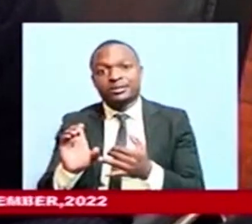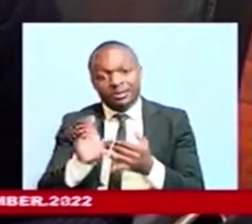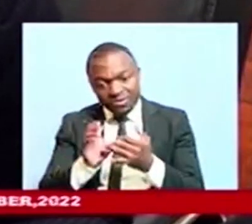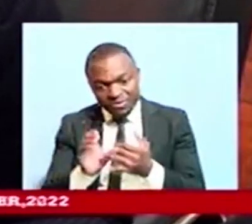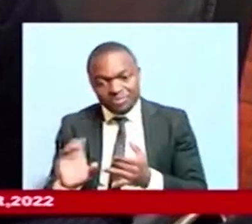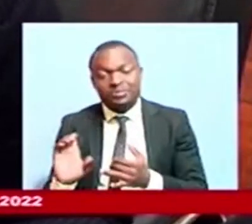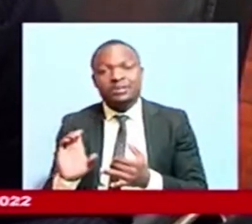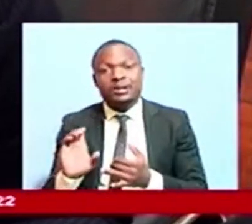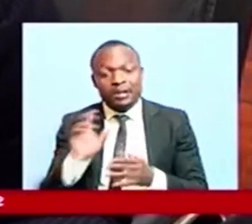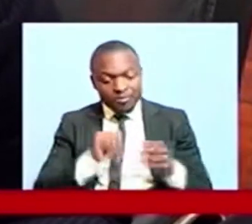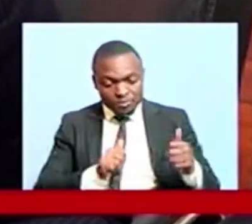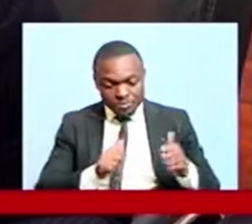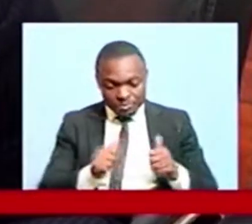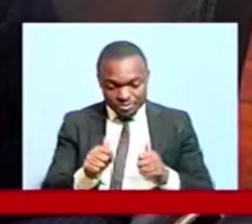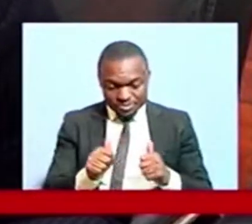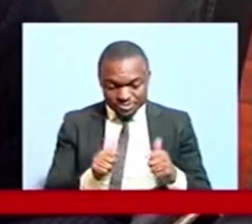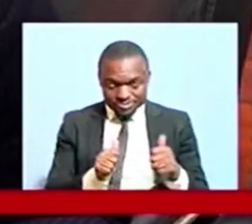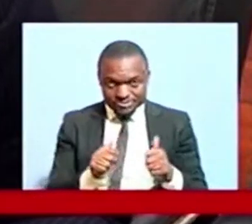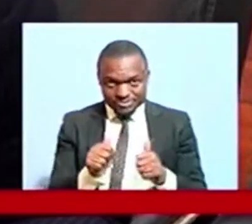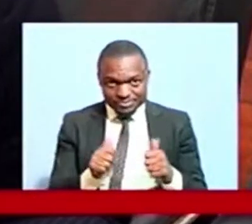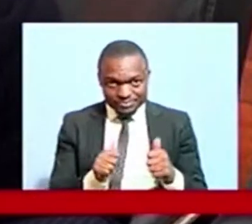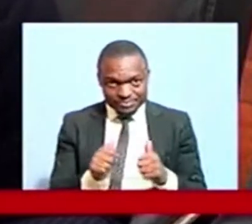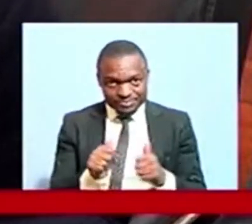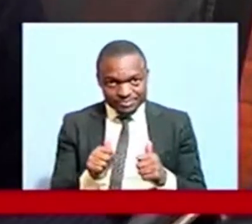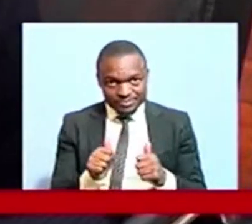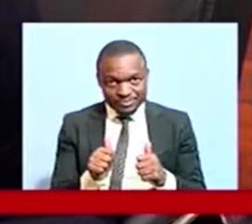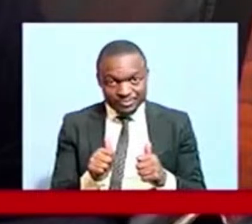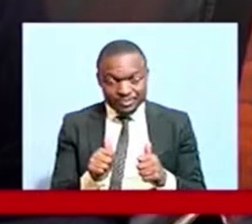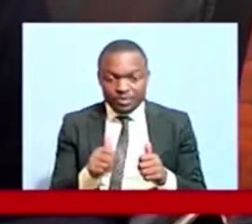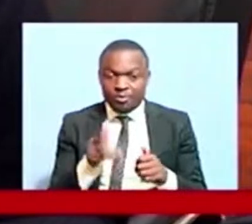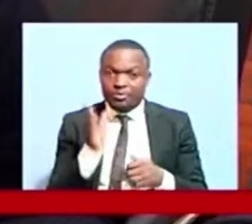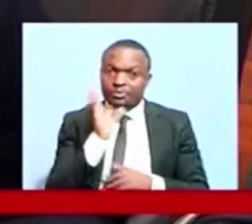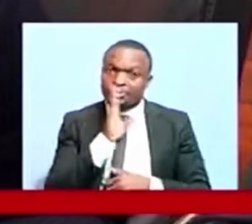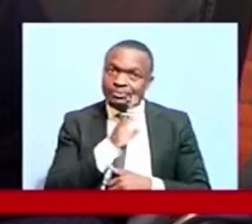of administrative is done.